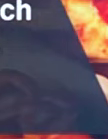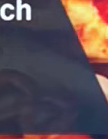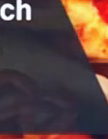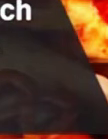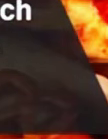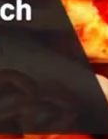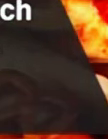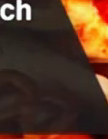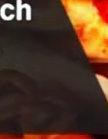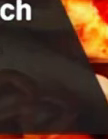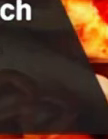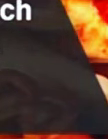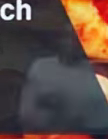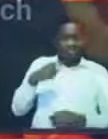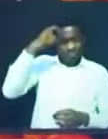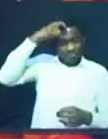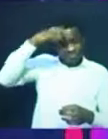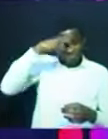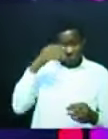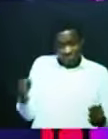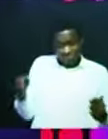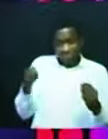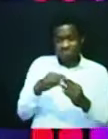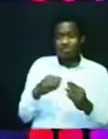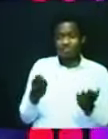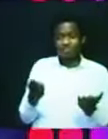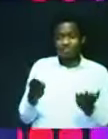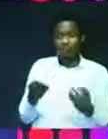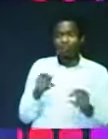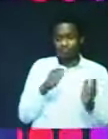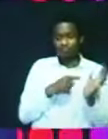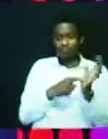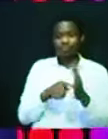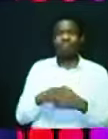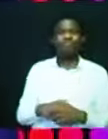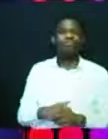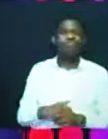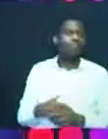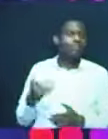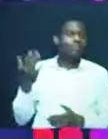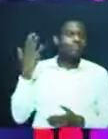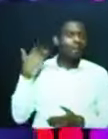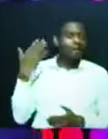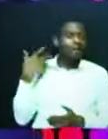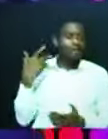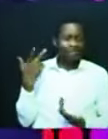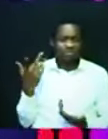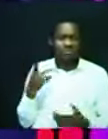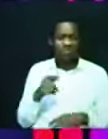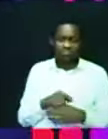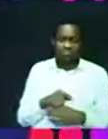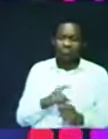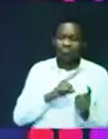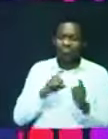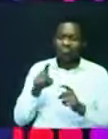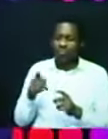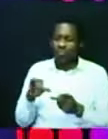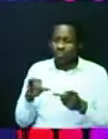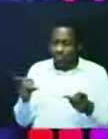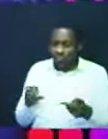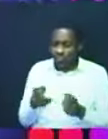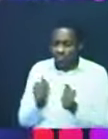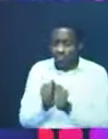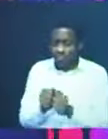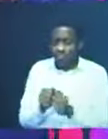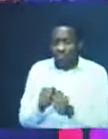that, you see, once upon a time I was going out somewhere with my deacon. I've been saying this. Then when I